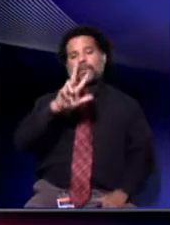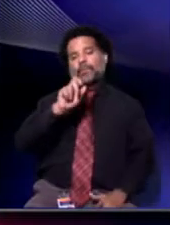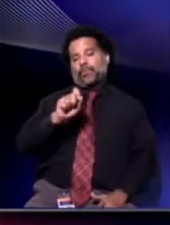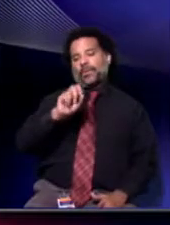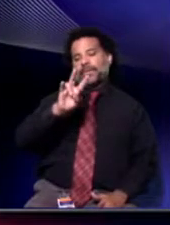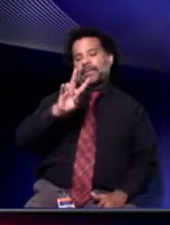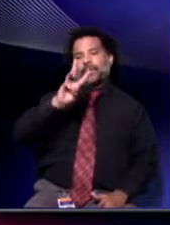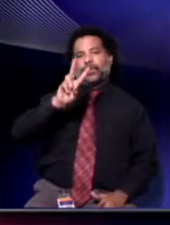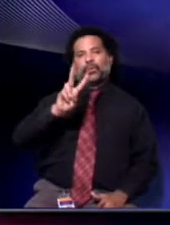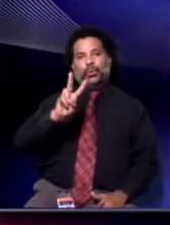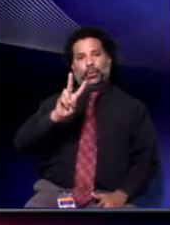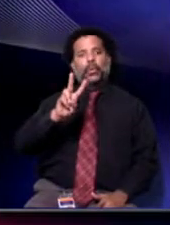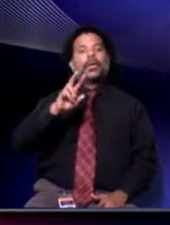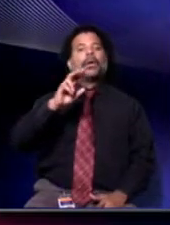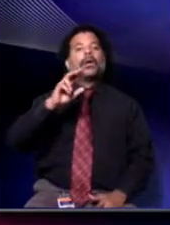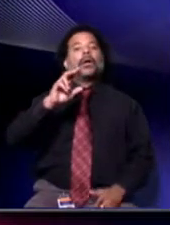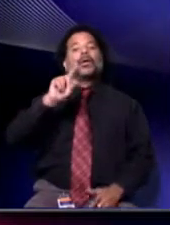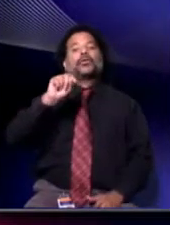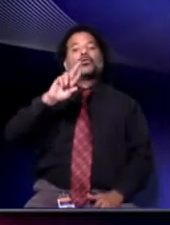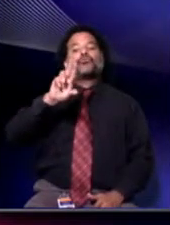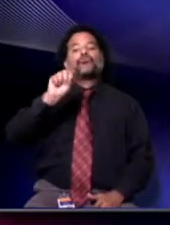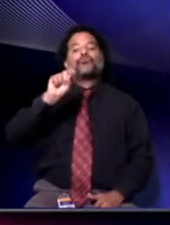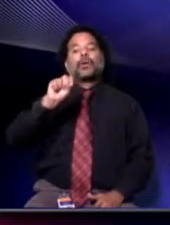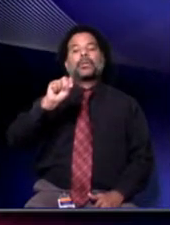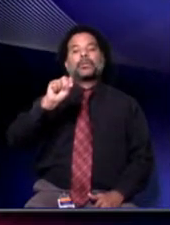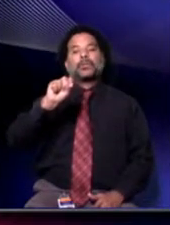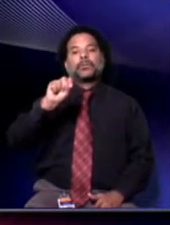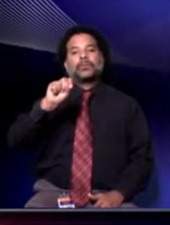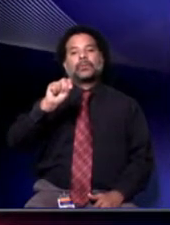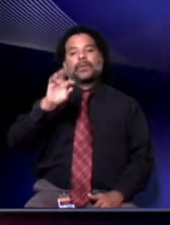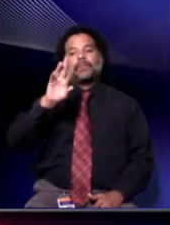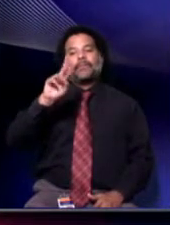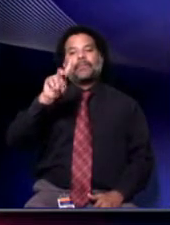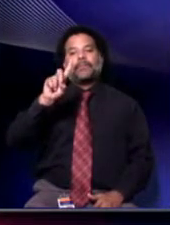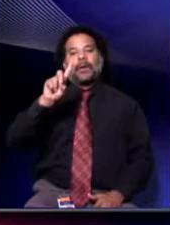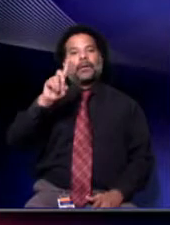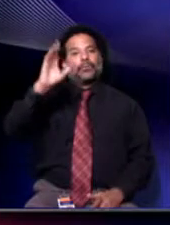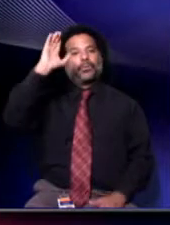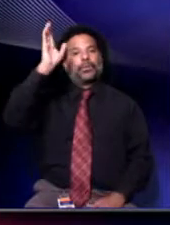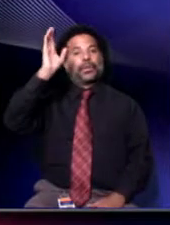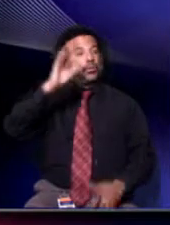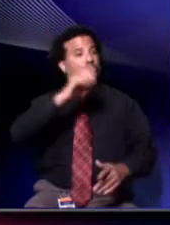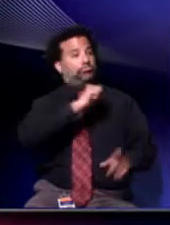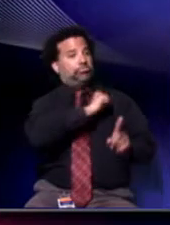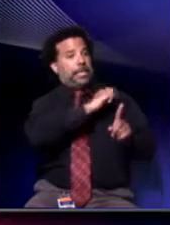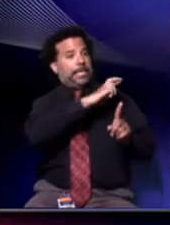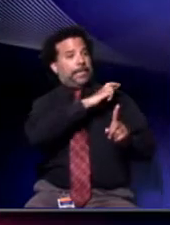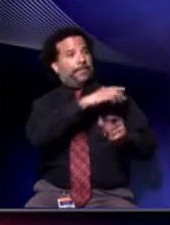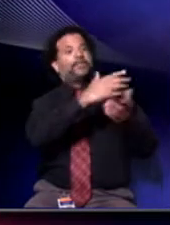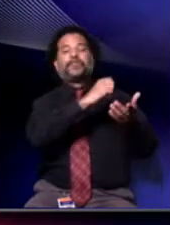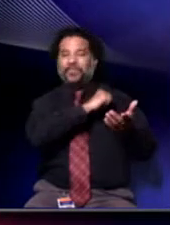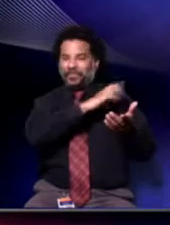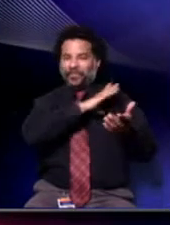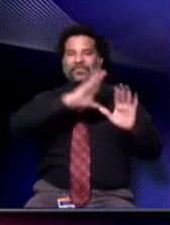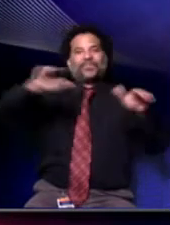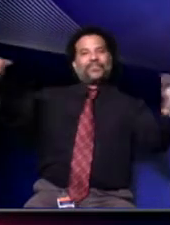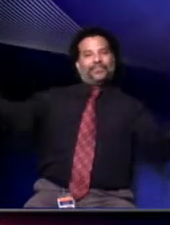3.02, trust fund presentation, Superintendent Reichman. Yes, I would like to introduce